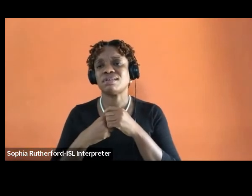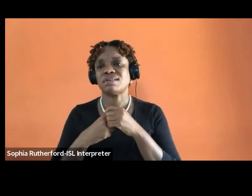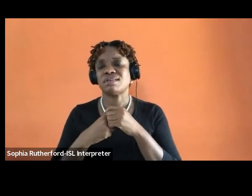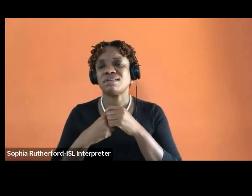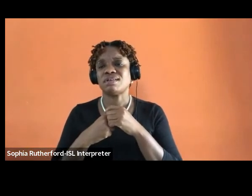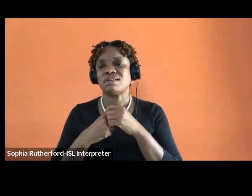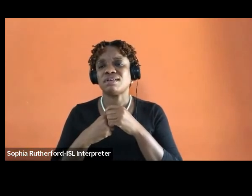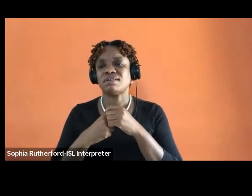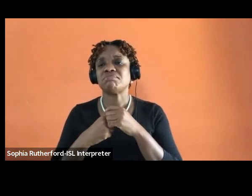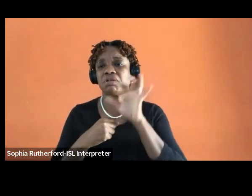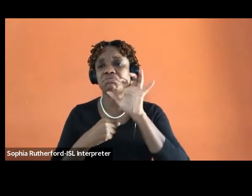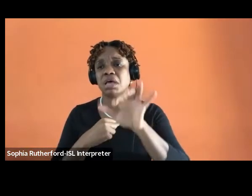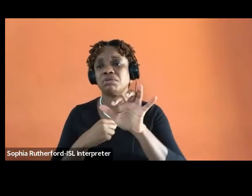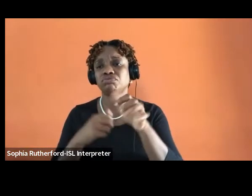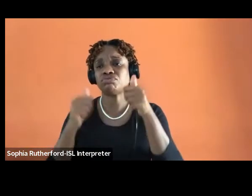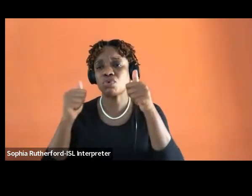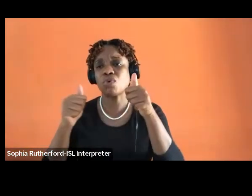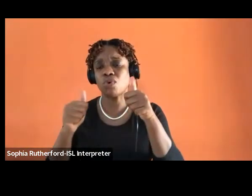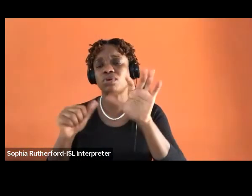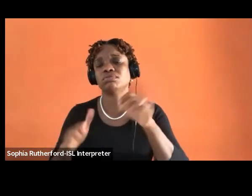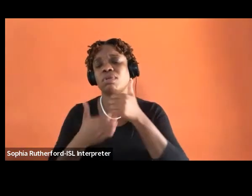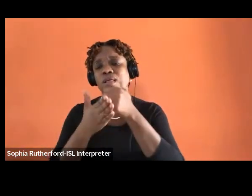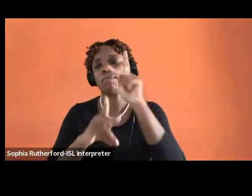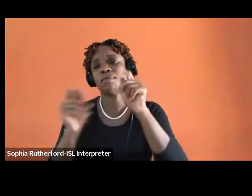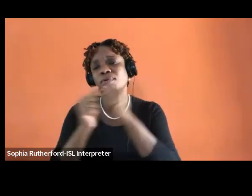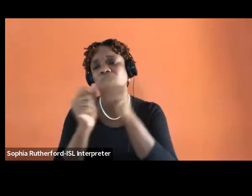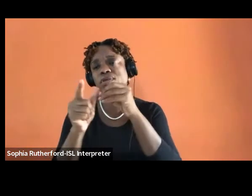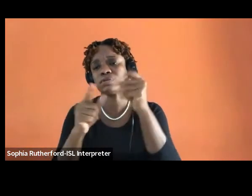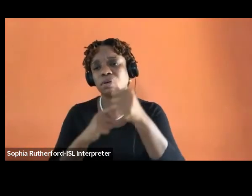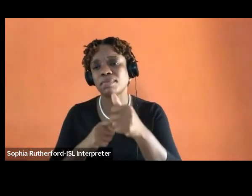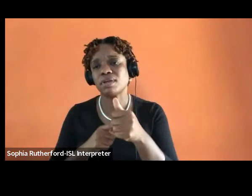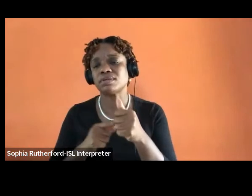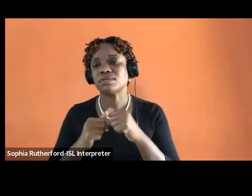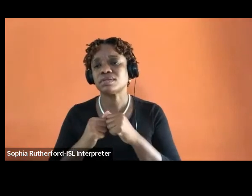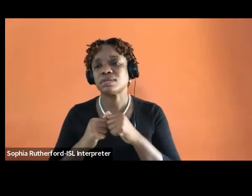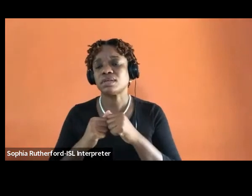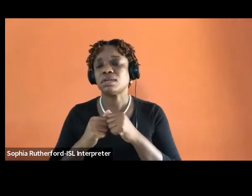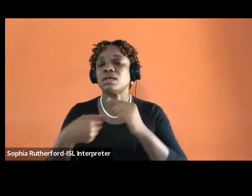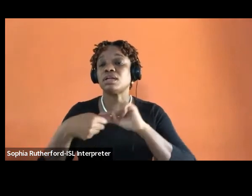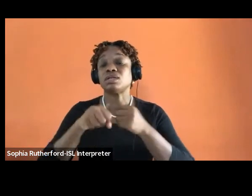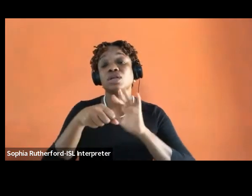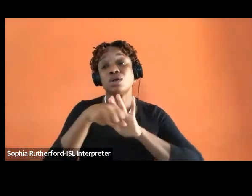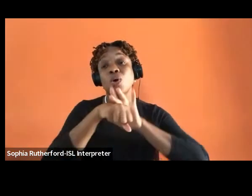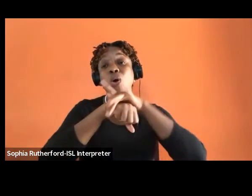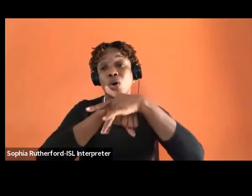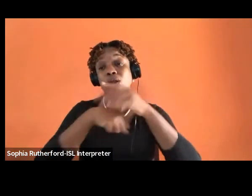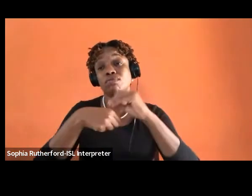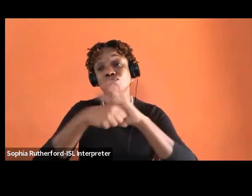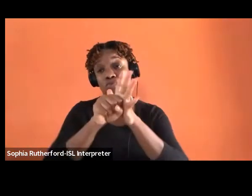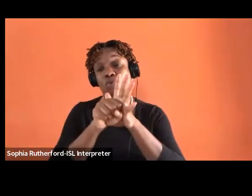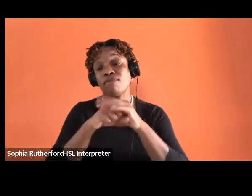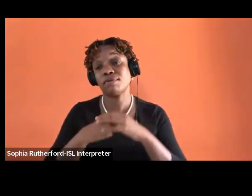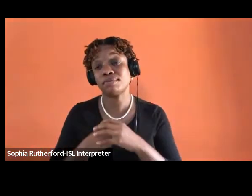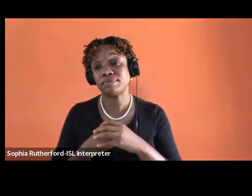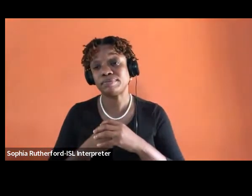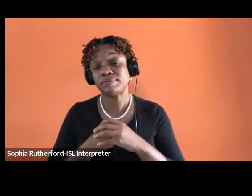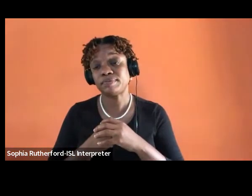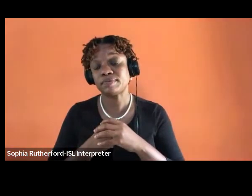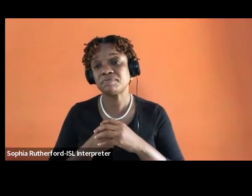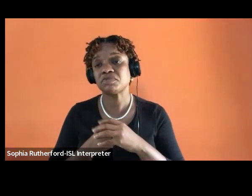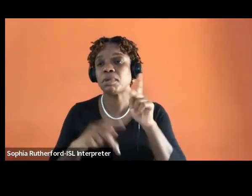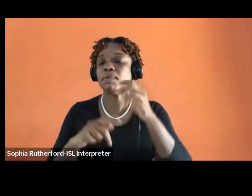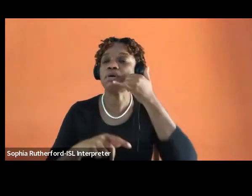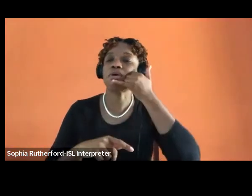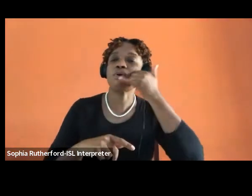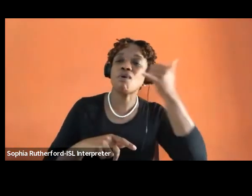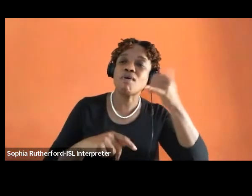have really helped persons with disabilities. And that started very early during the pandemic. So persons could have called in